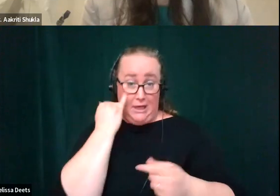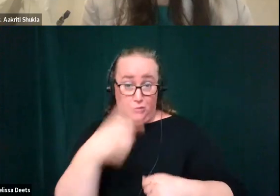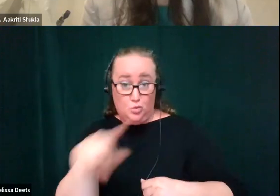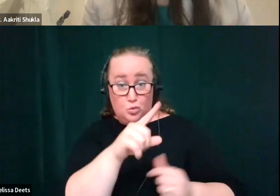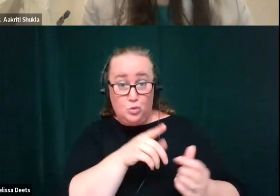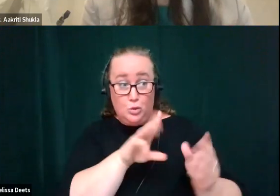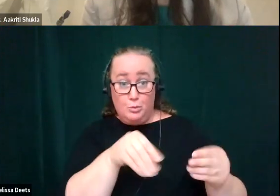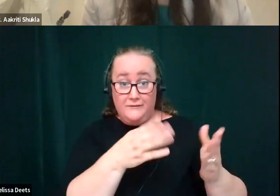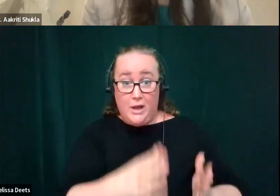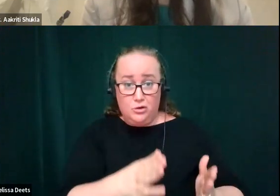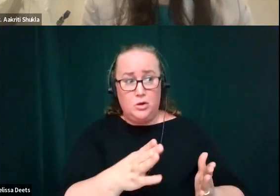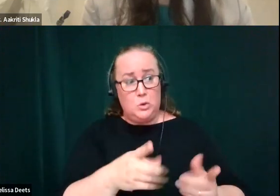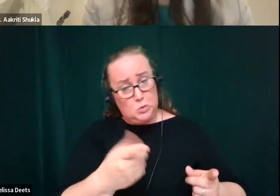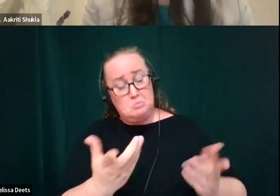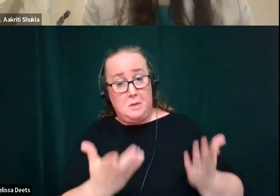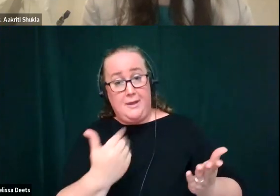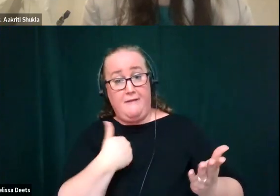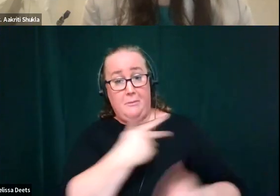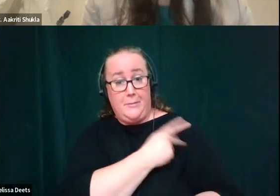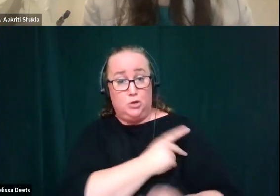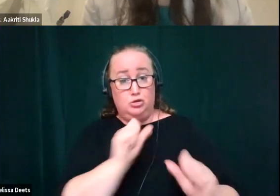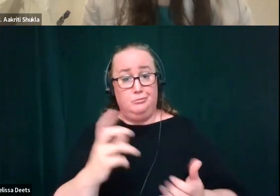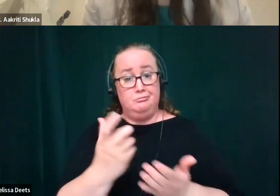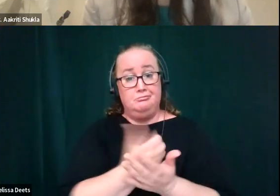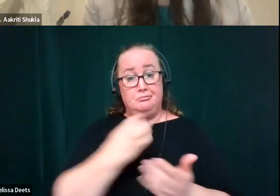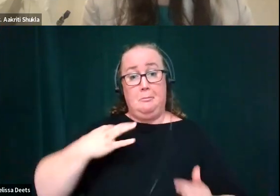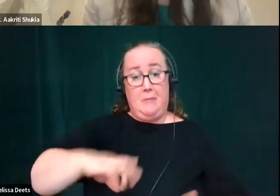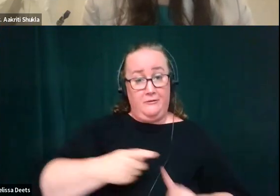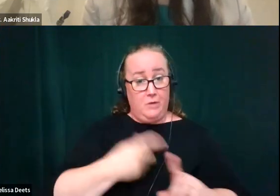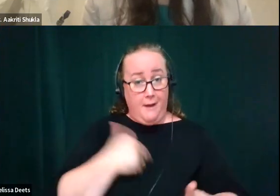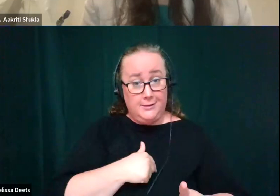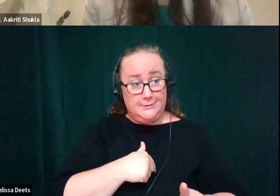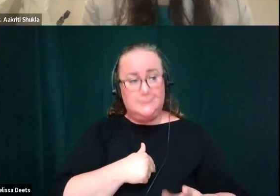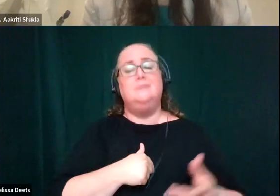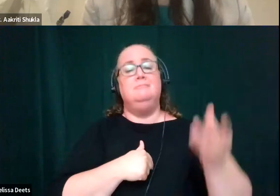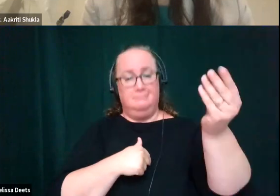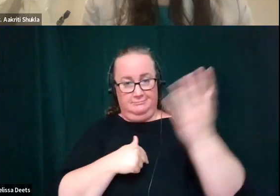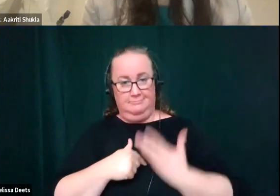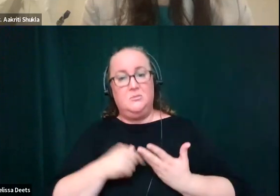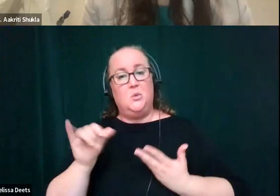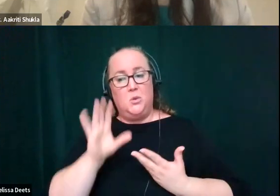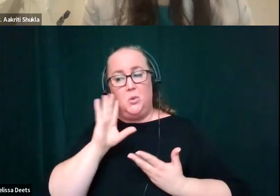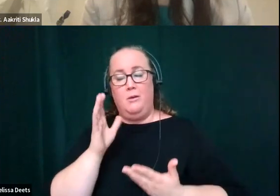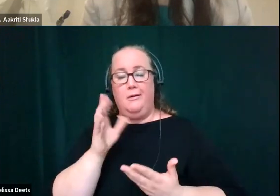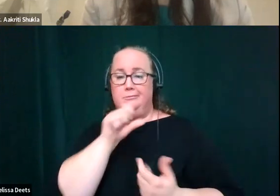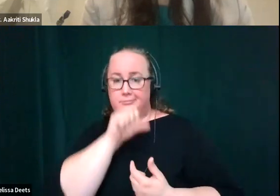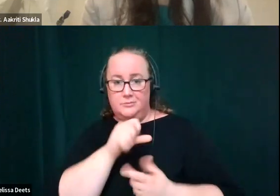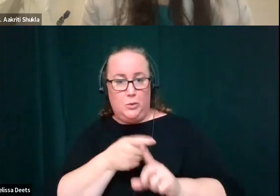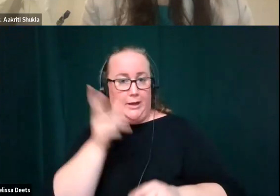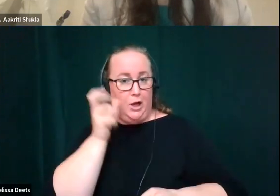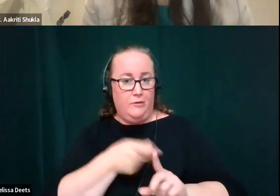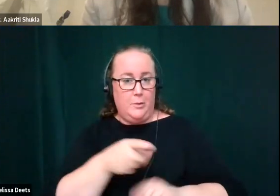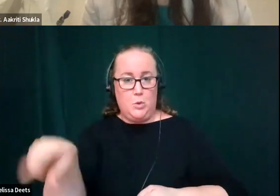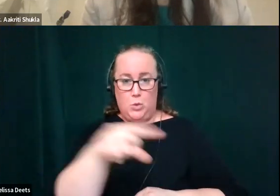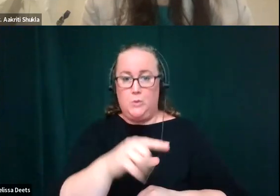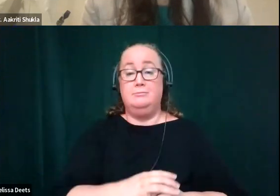have patients that would benefit from our services, please don't hesitate to reach out to us as well. We would love to hear from you too. So the